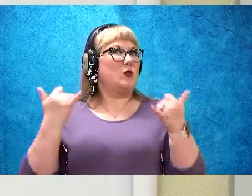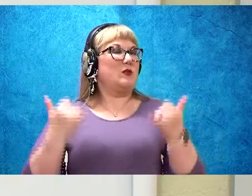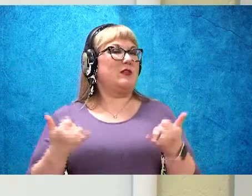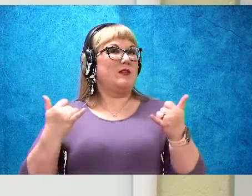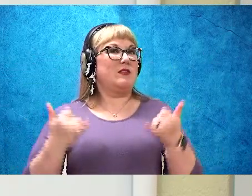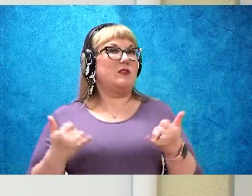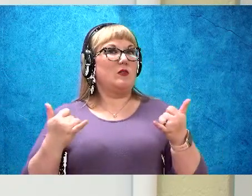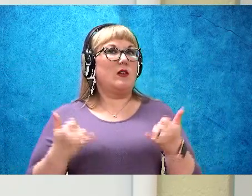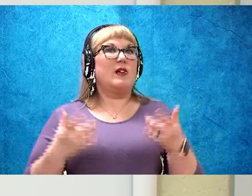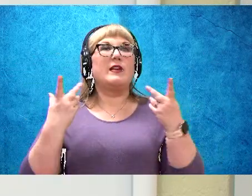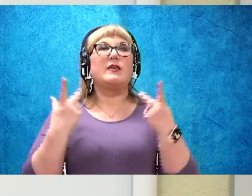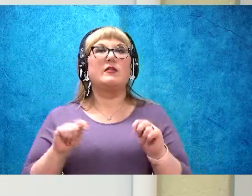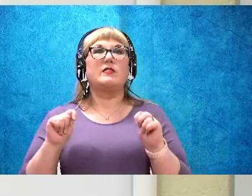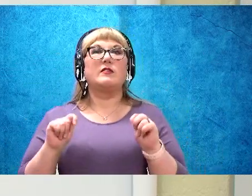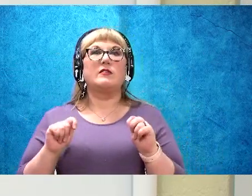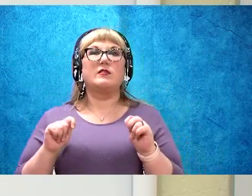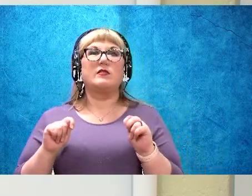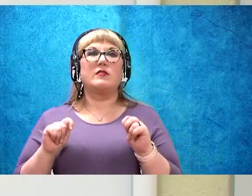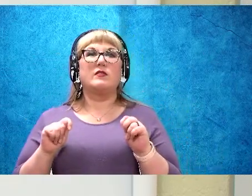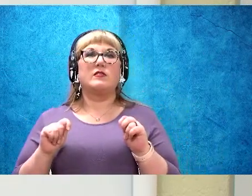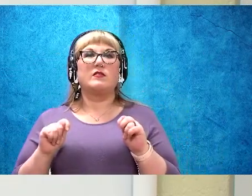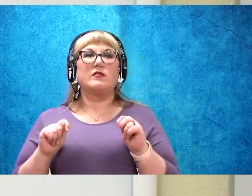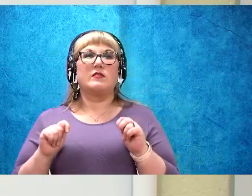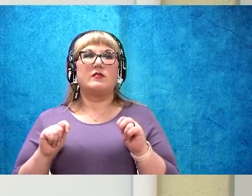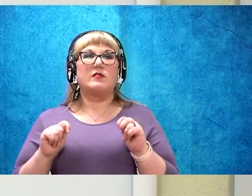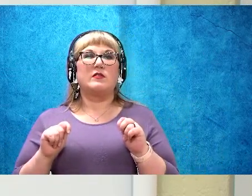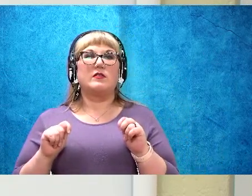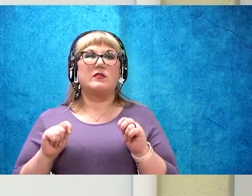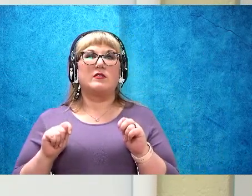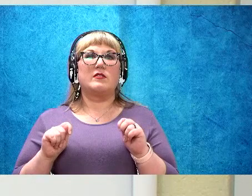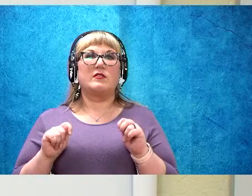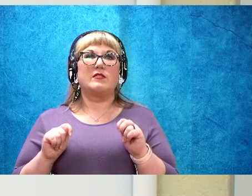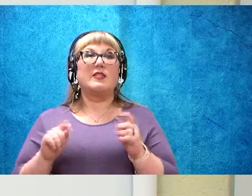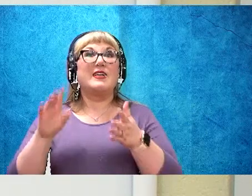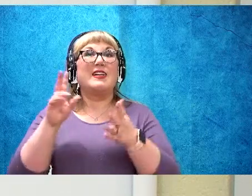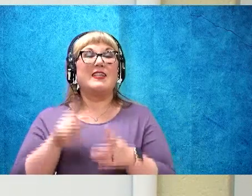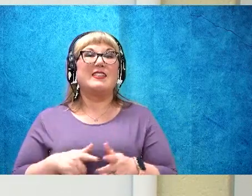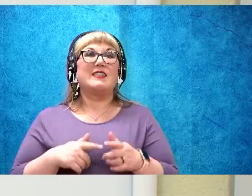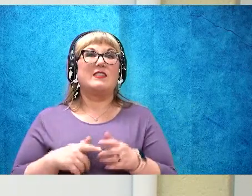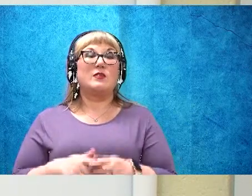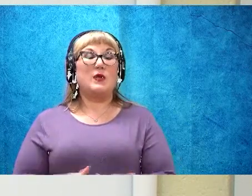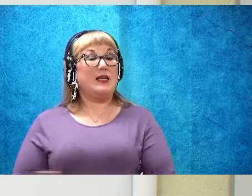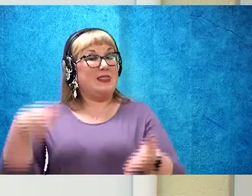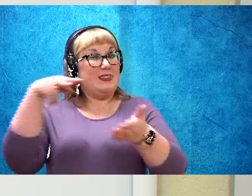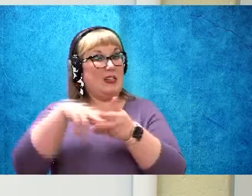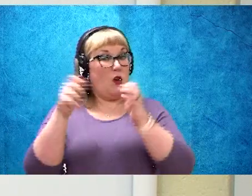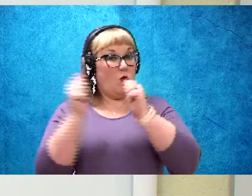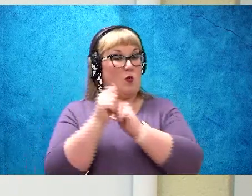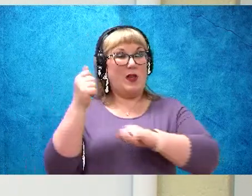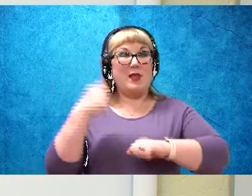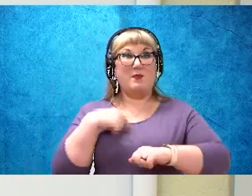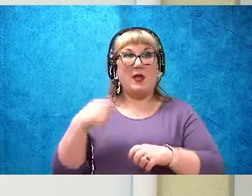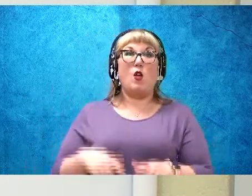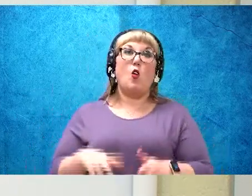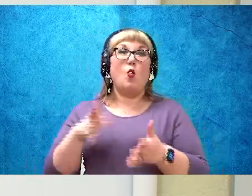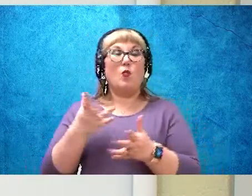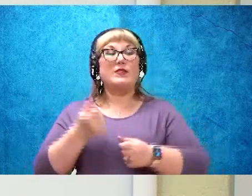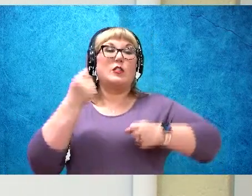right, let's try skipping to 20. Are you ready? Stand up with me and I want to see you